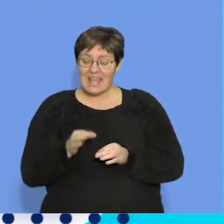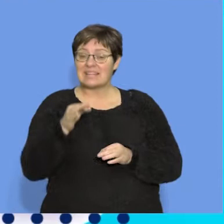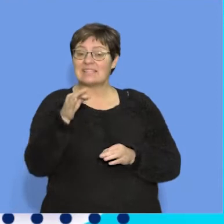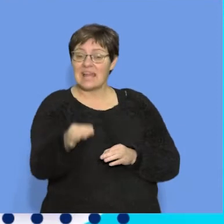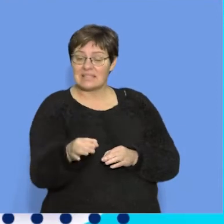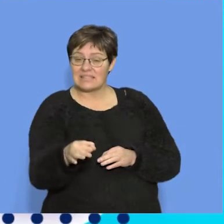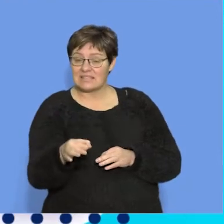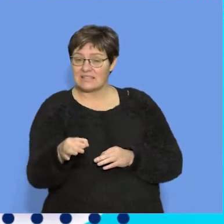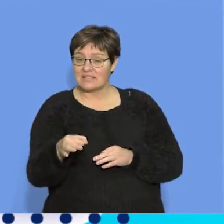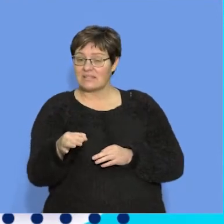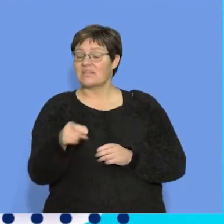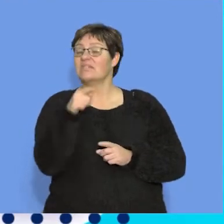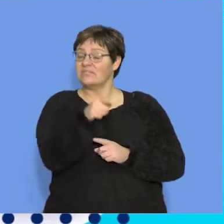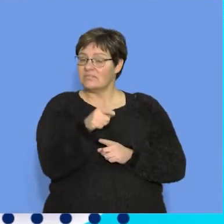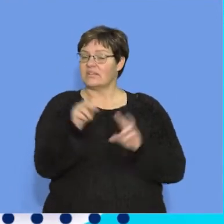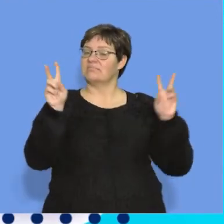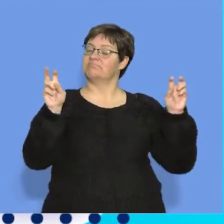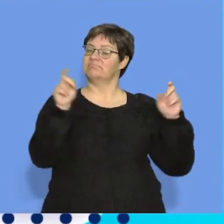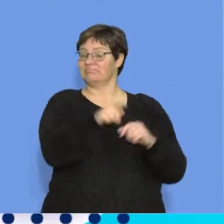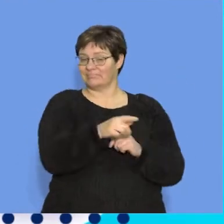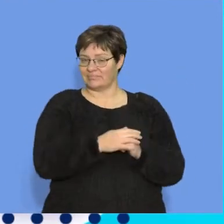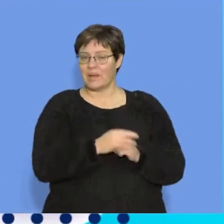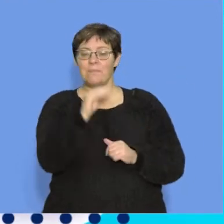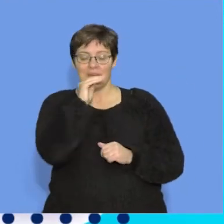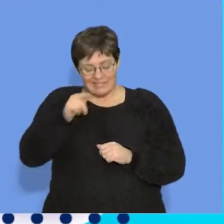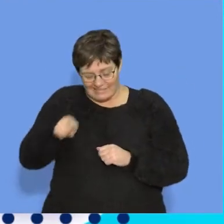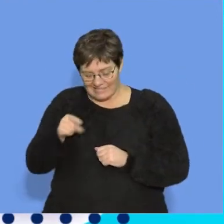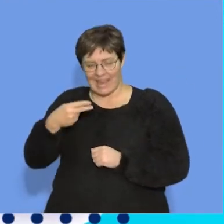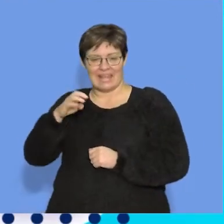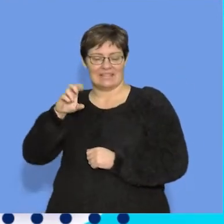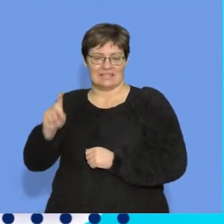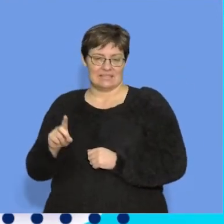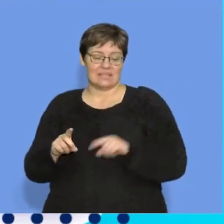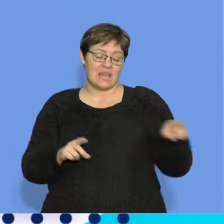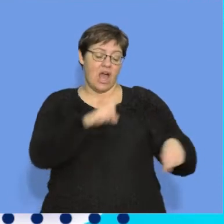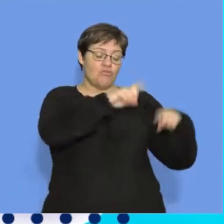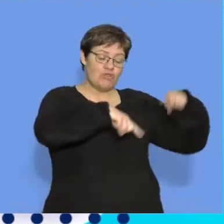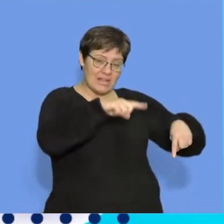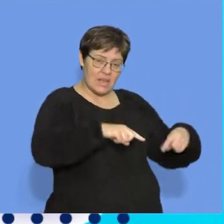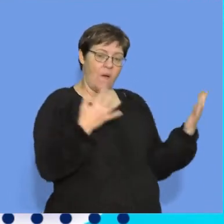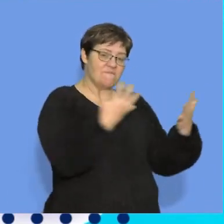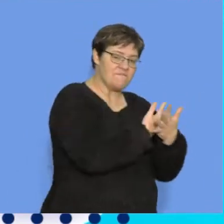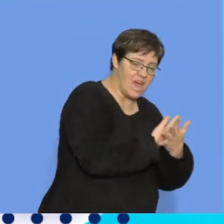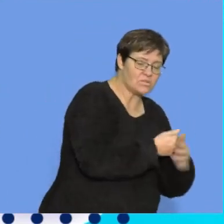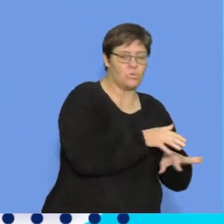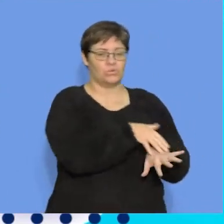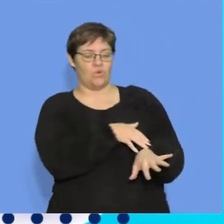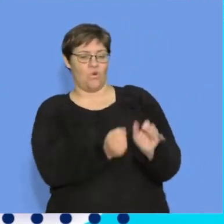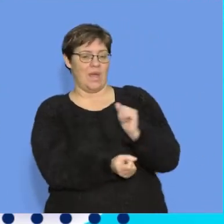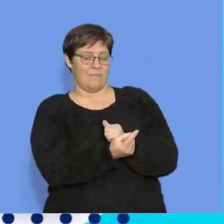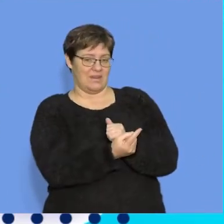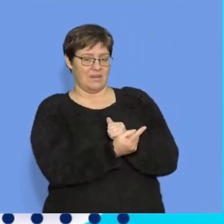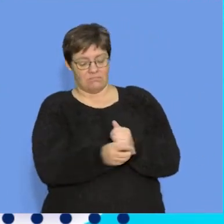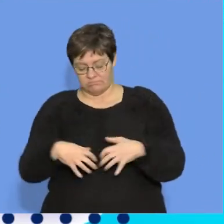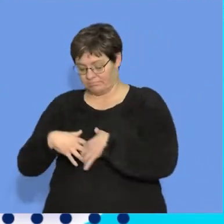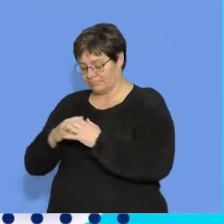the title of this section is about the yield. The rate is about how quickly or slowly we can